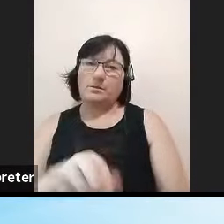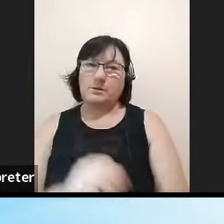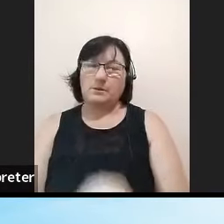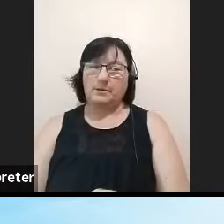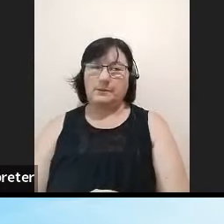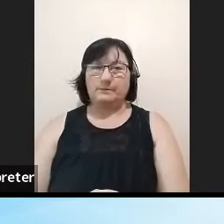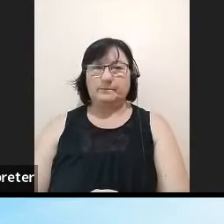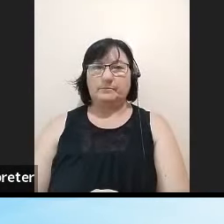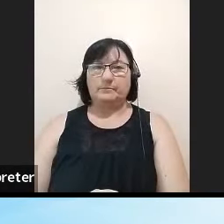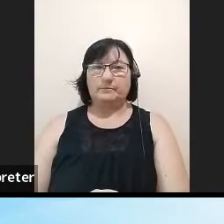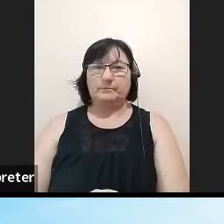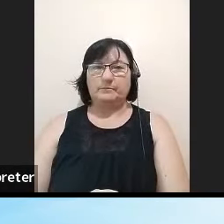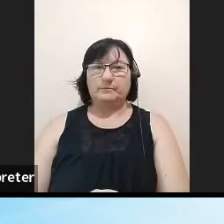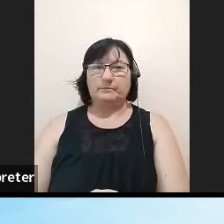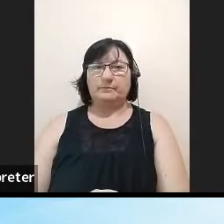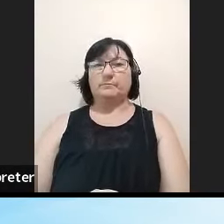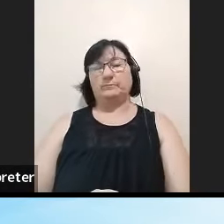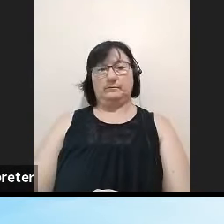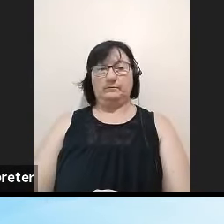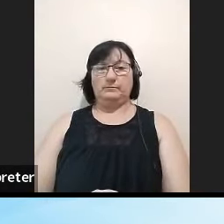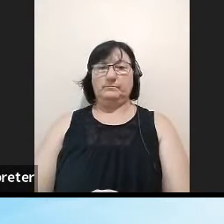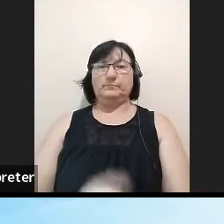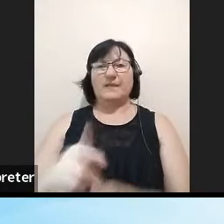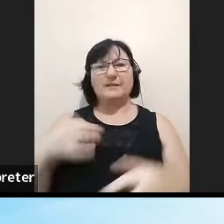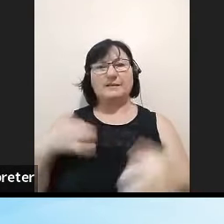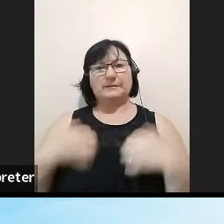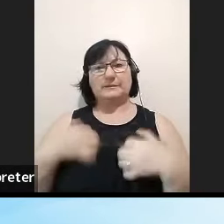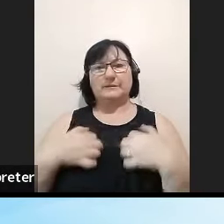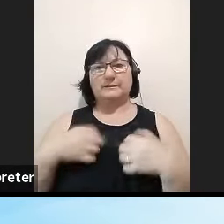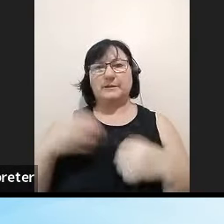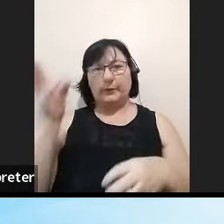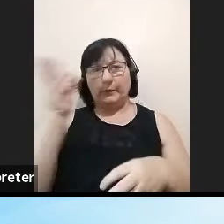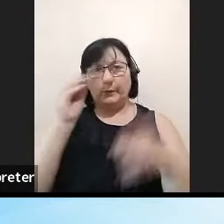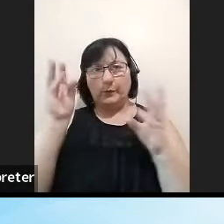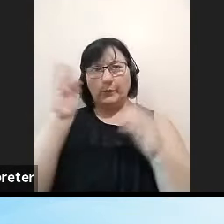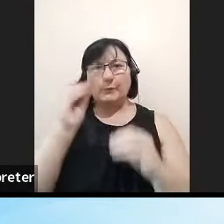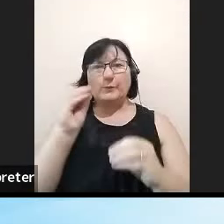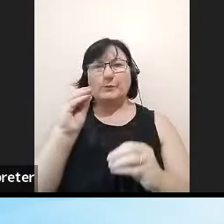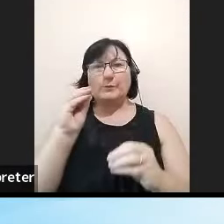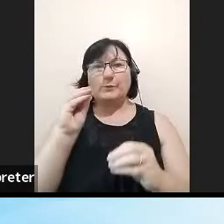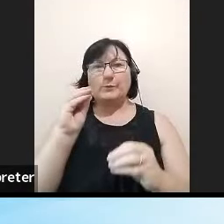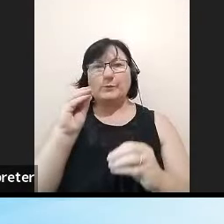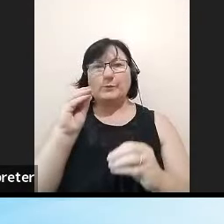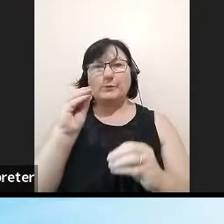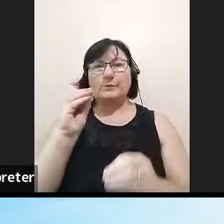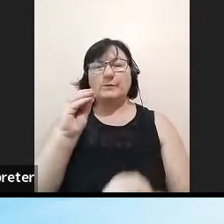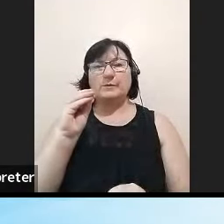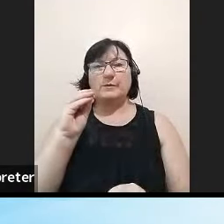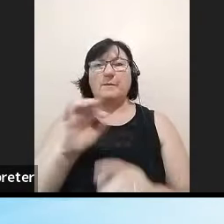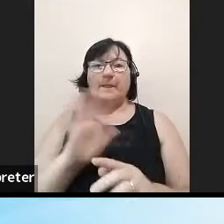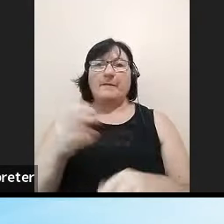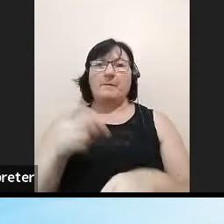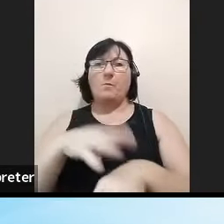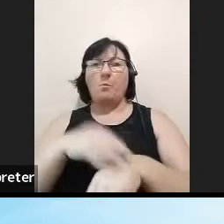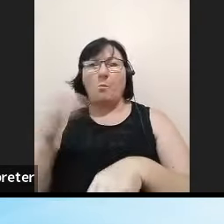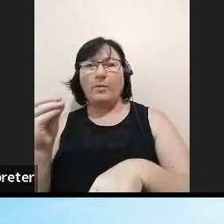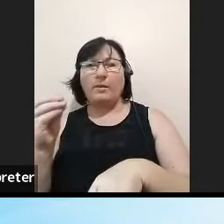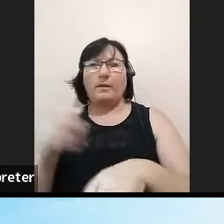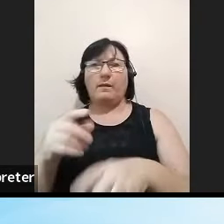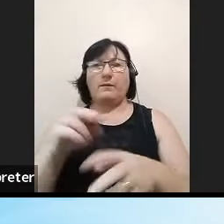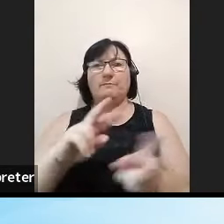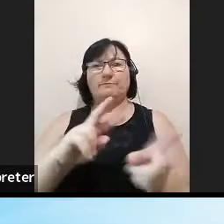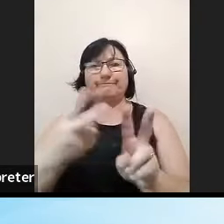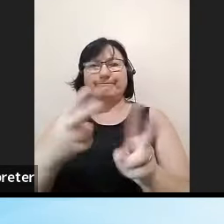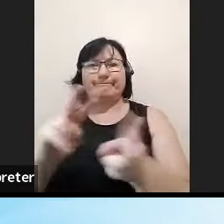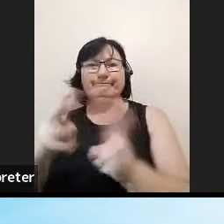us the exciting news in terms of the modernization and digitization initiatives which are currently happening. And I